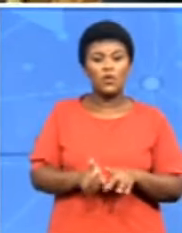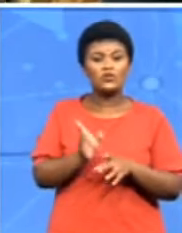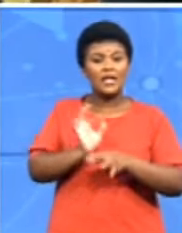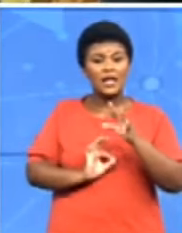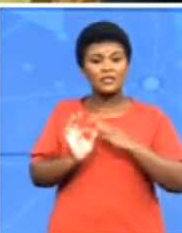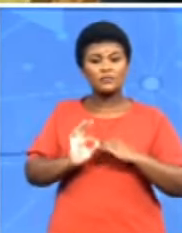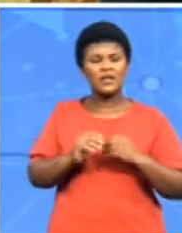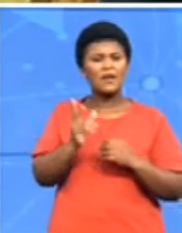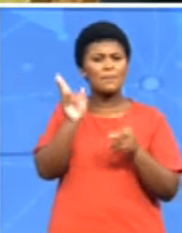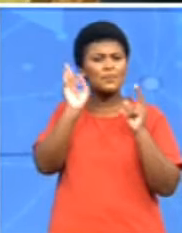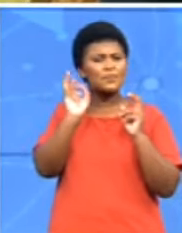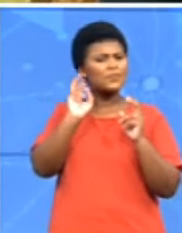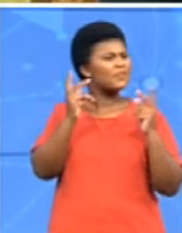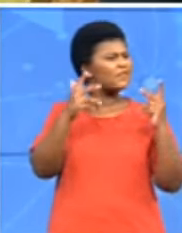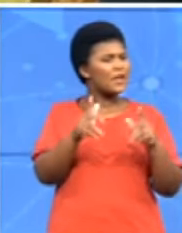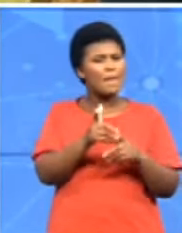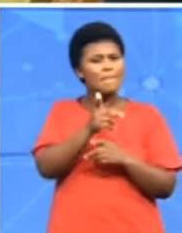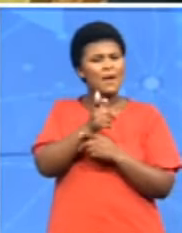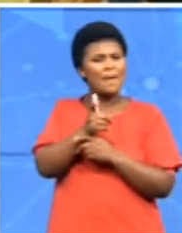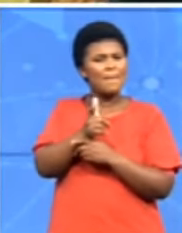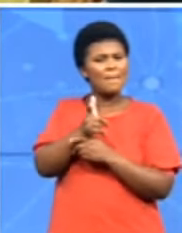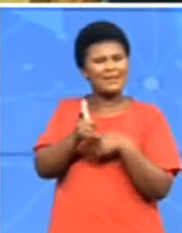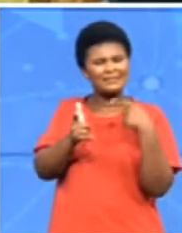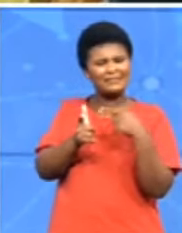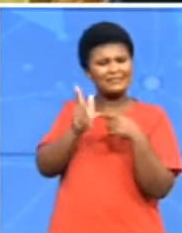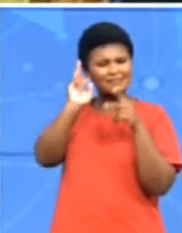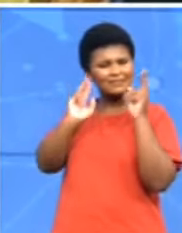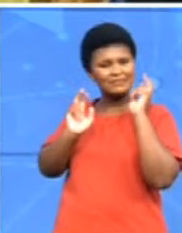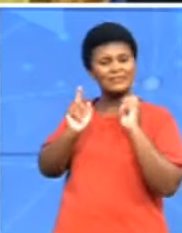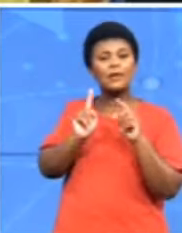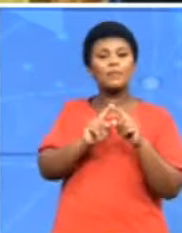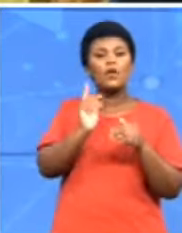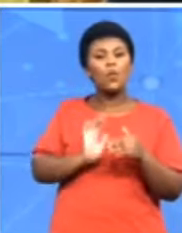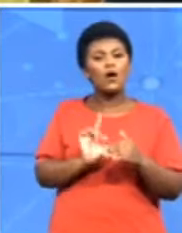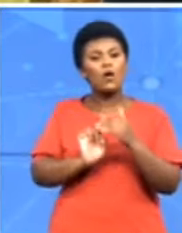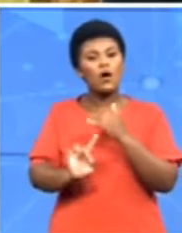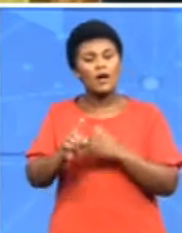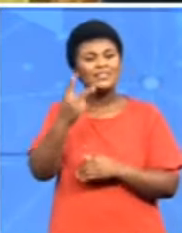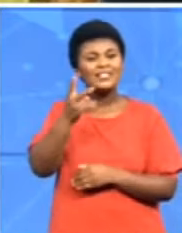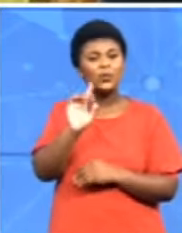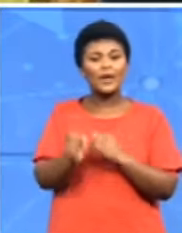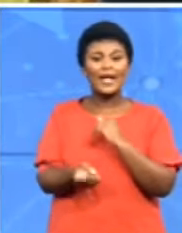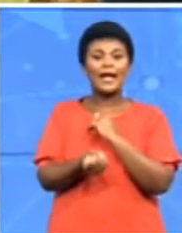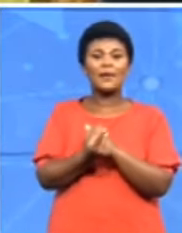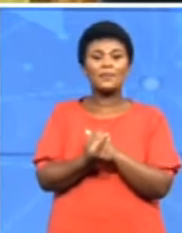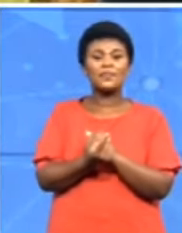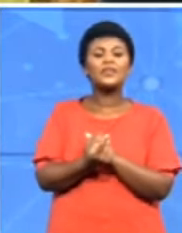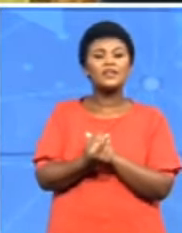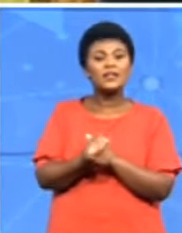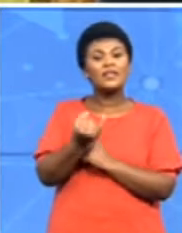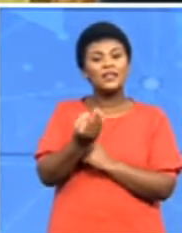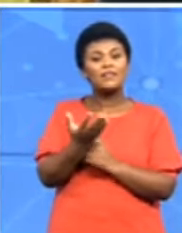hours of the morning, and none of them wanted to go out and see what was going on. Because if maybe they had gone out, you